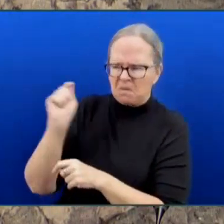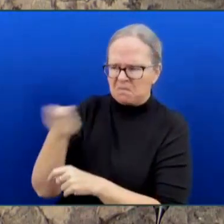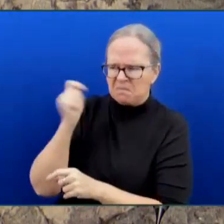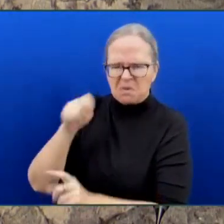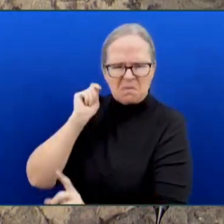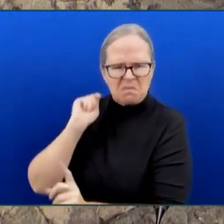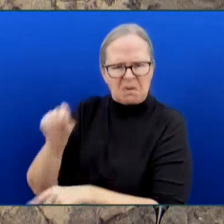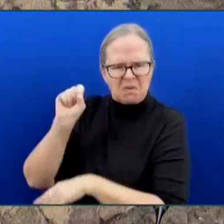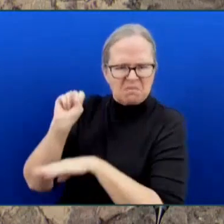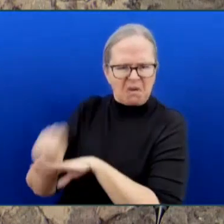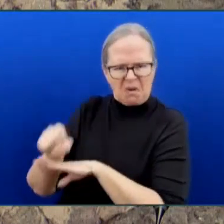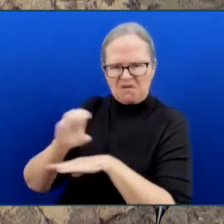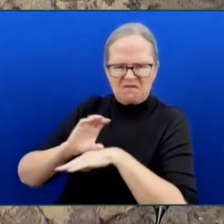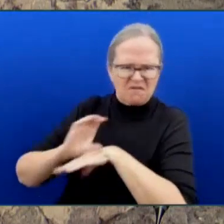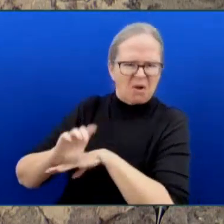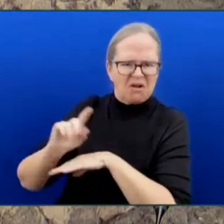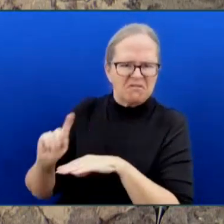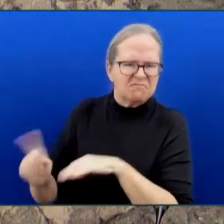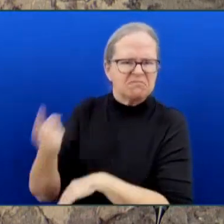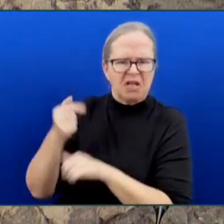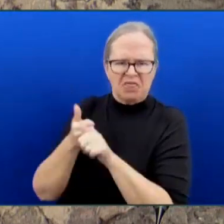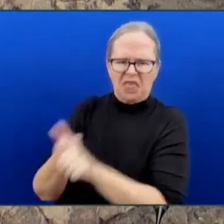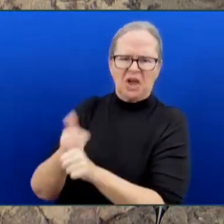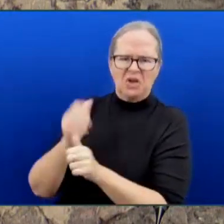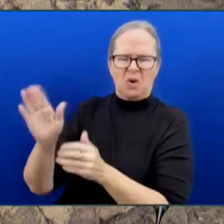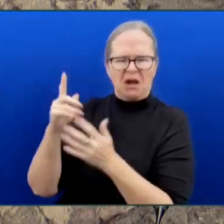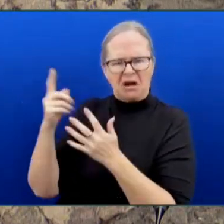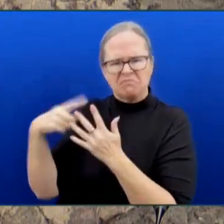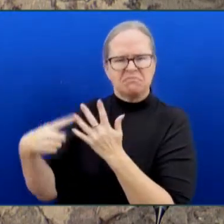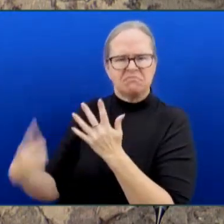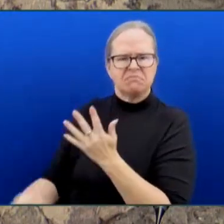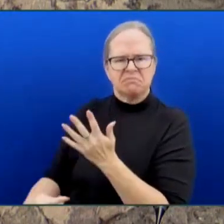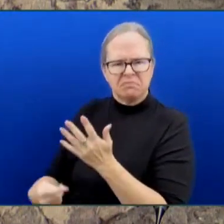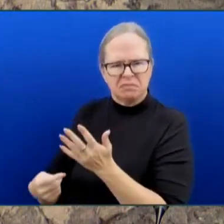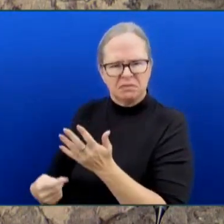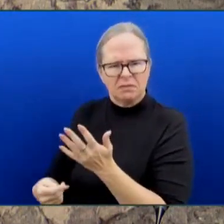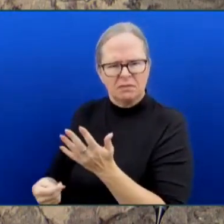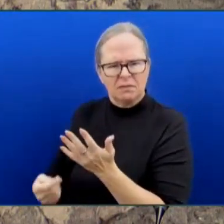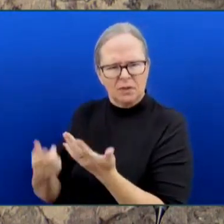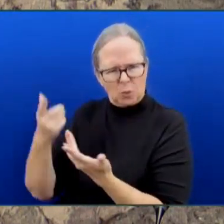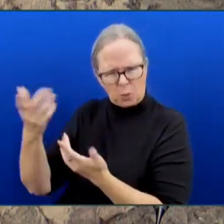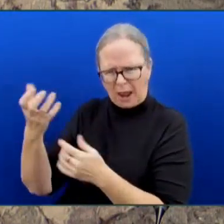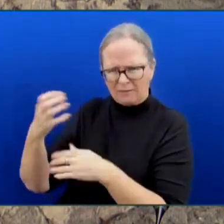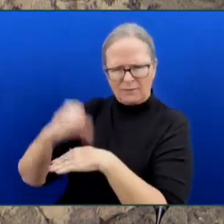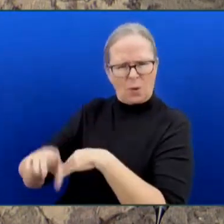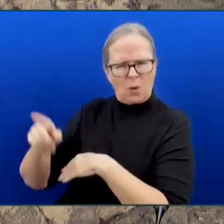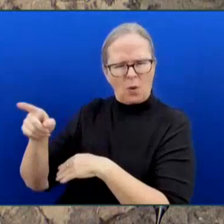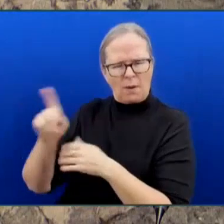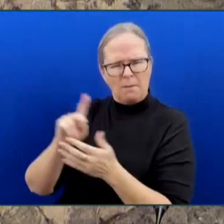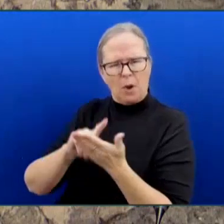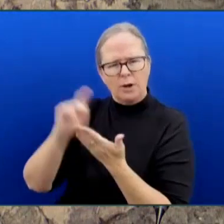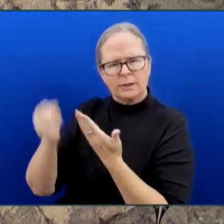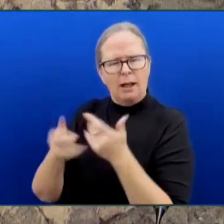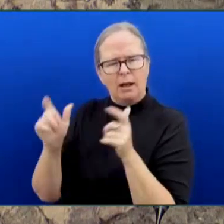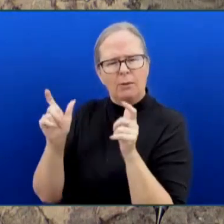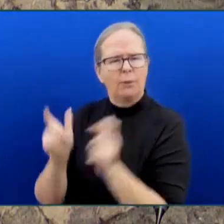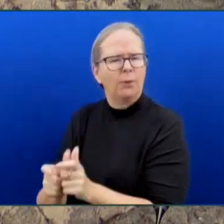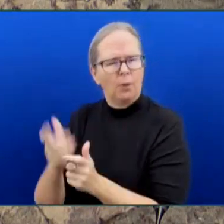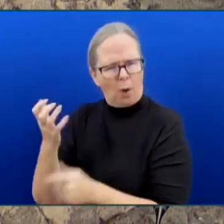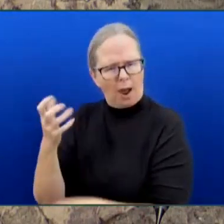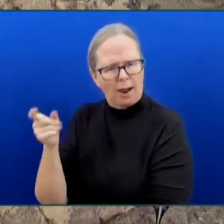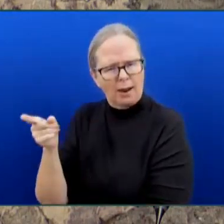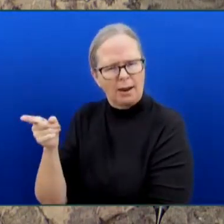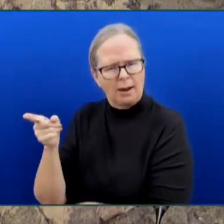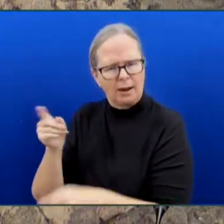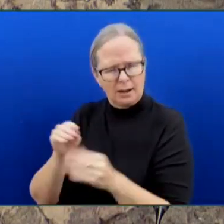Fortescue's Project Coyote project to force them to scale down the size of their project. That's clean and simple. The minister needs to respond.